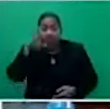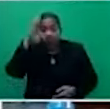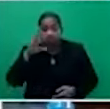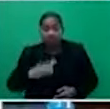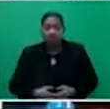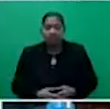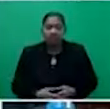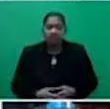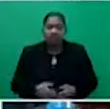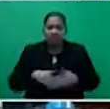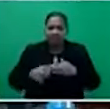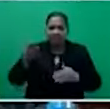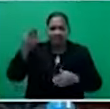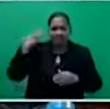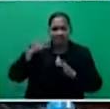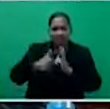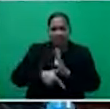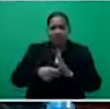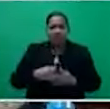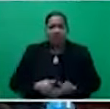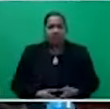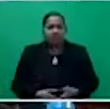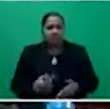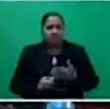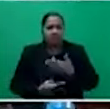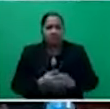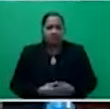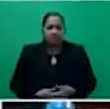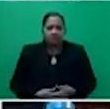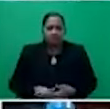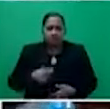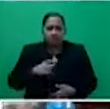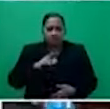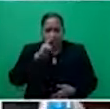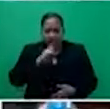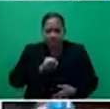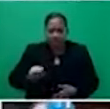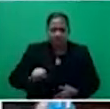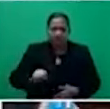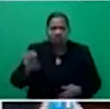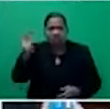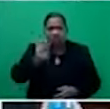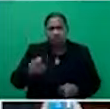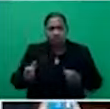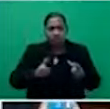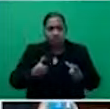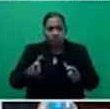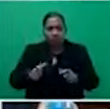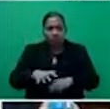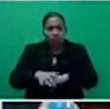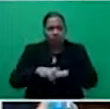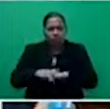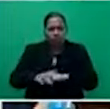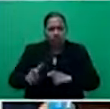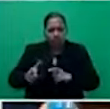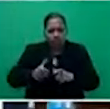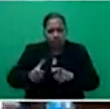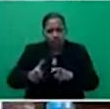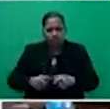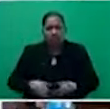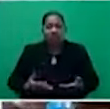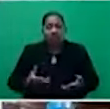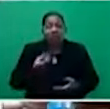colonized period where there was no resistance to European control, British control. Mr. Speaker, sir, it's a fact. It's a fact that some chiefs gave